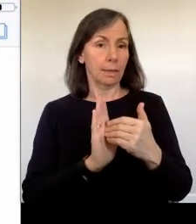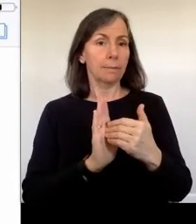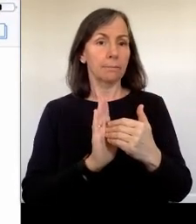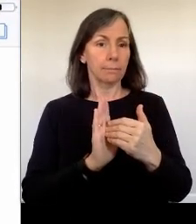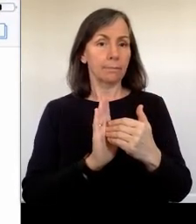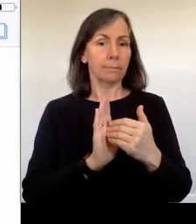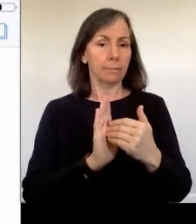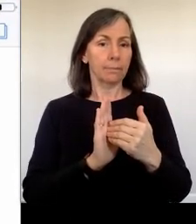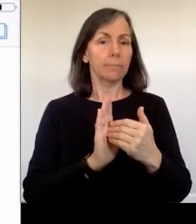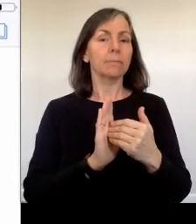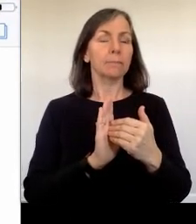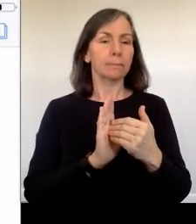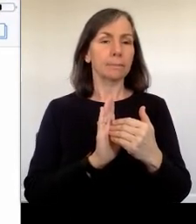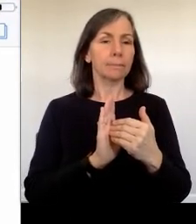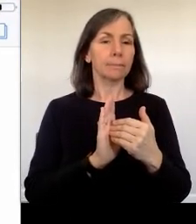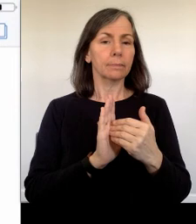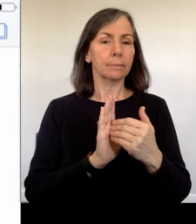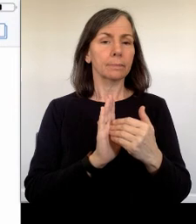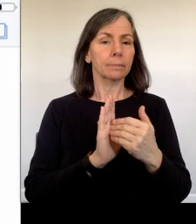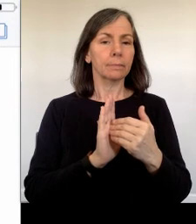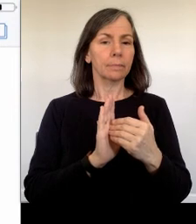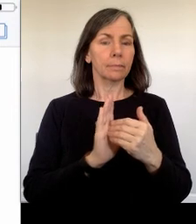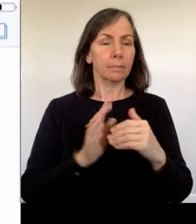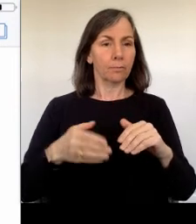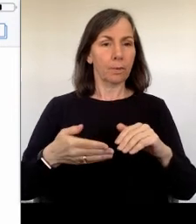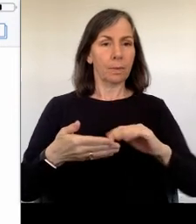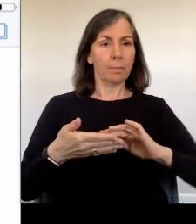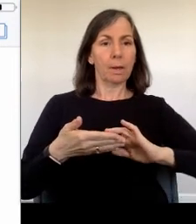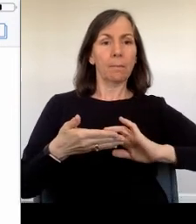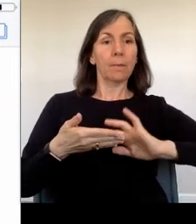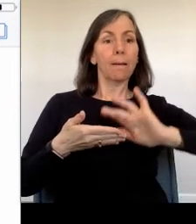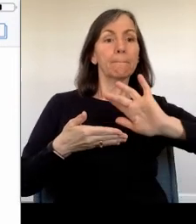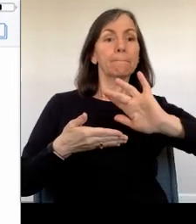I'm going to drag up from the bottom of the screen